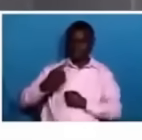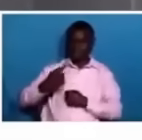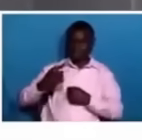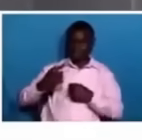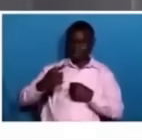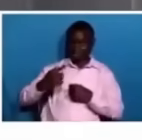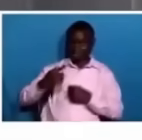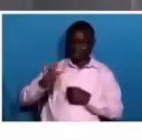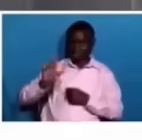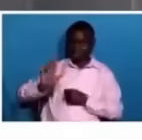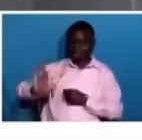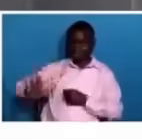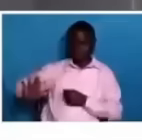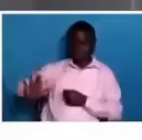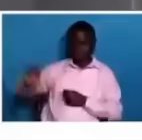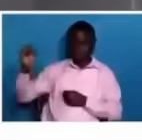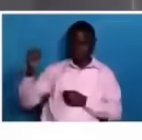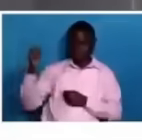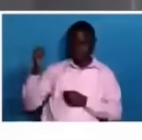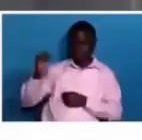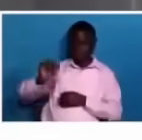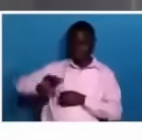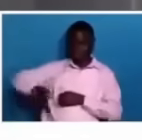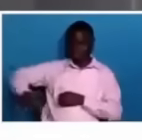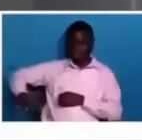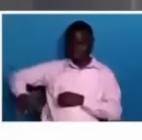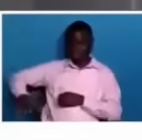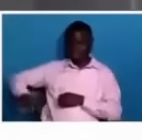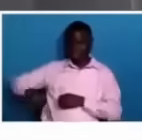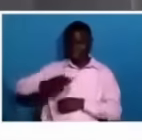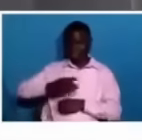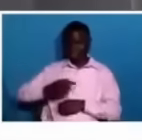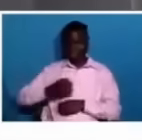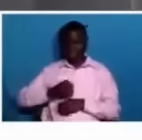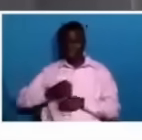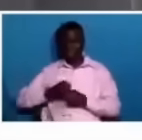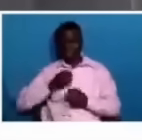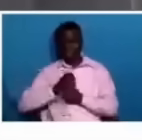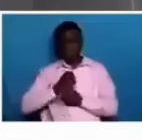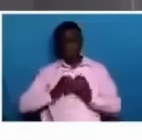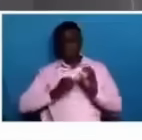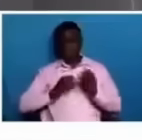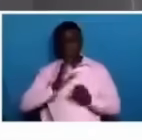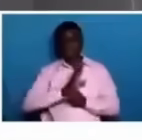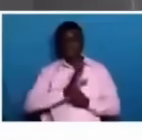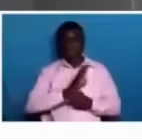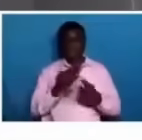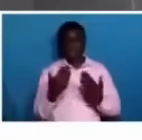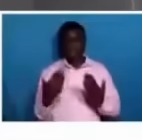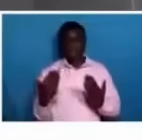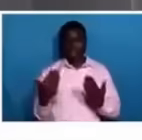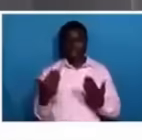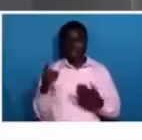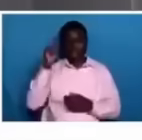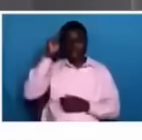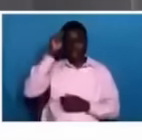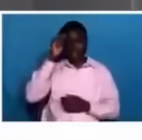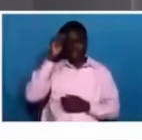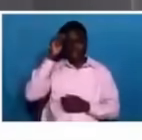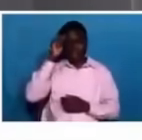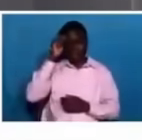us. I am convinced, as a theologian, I am